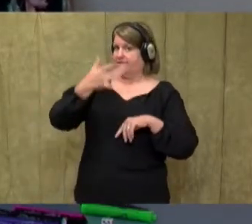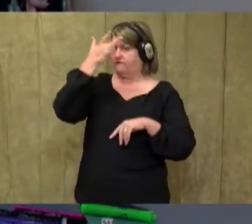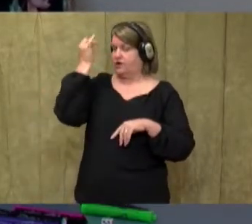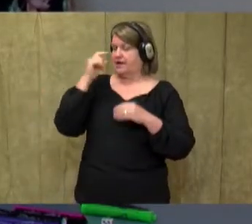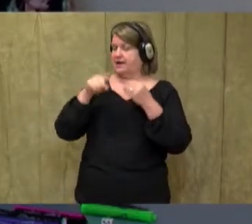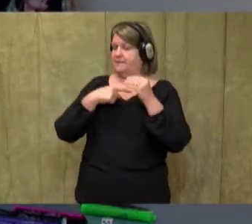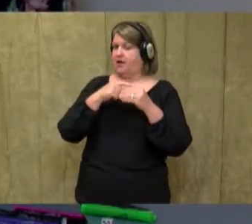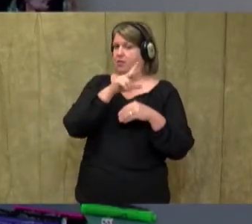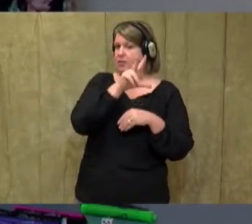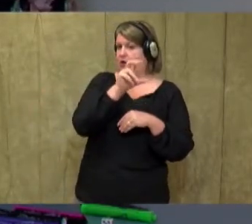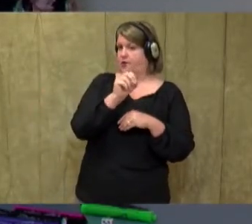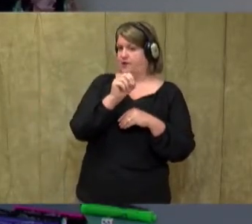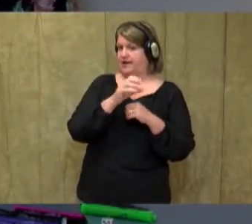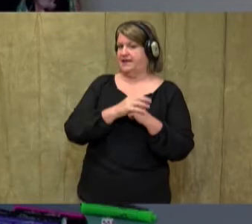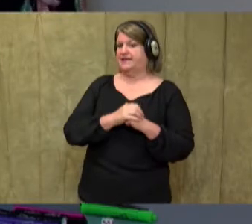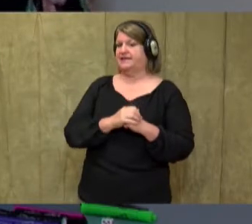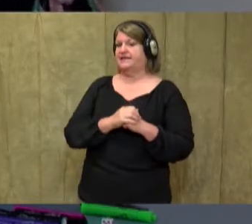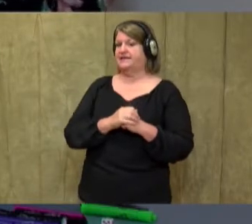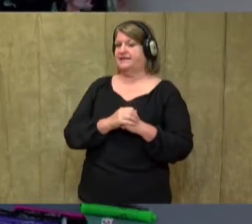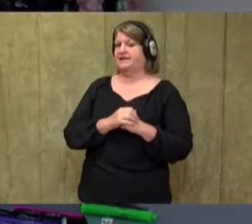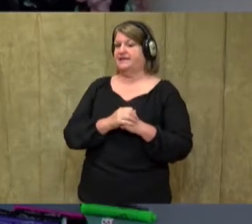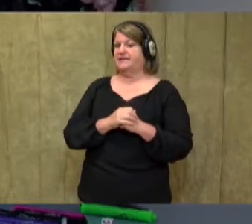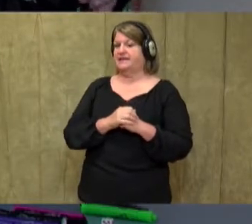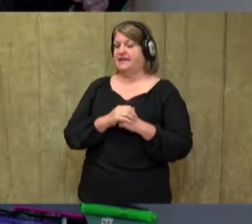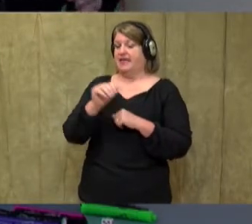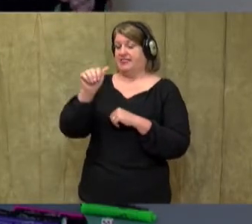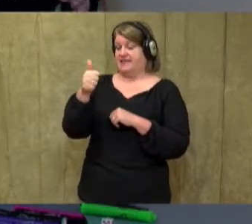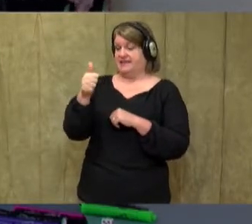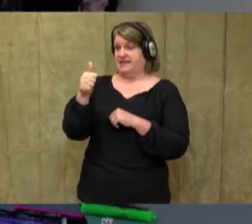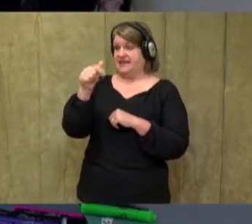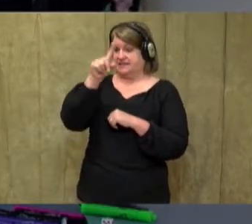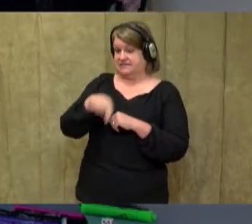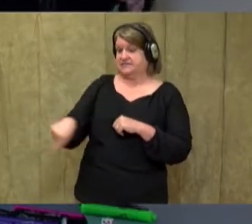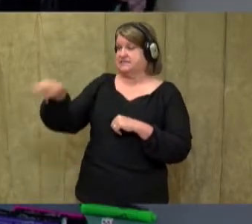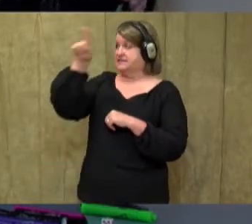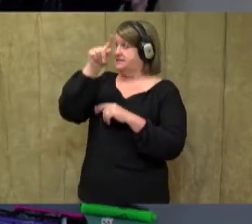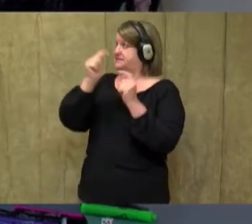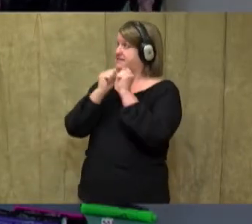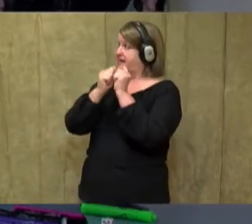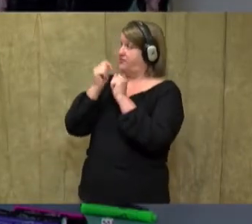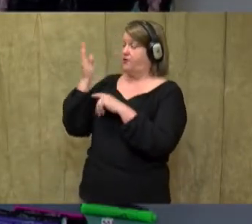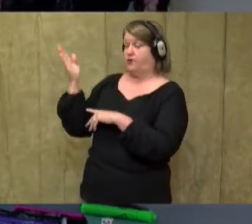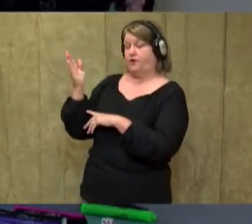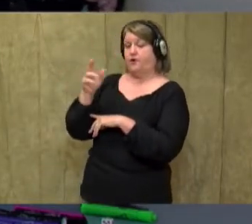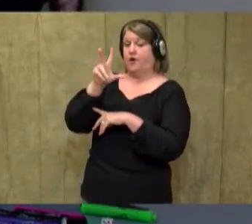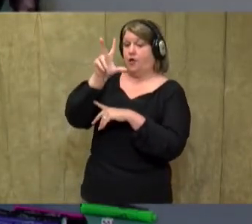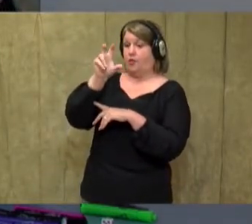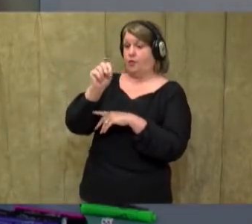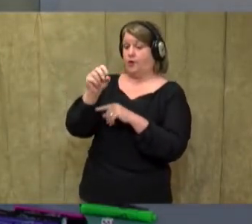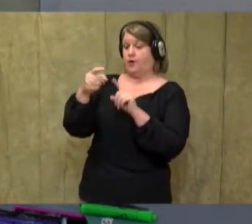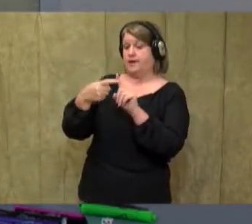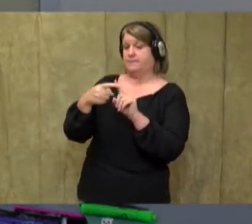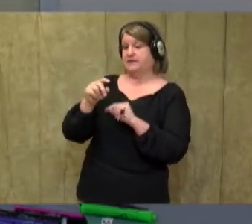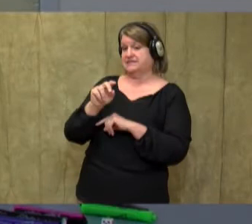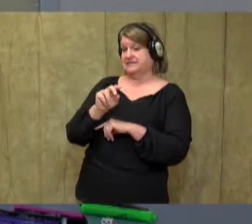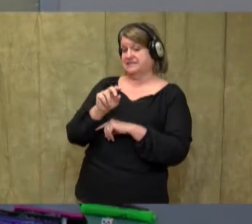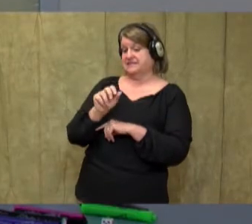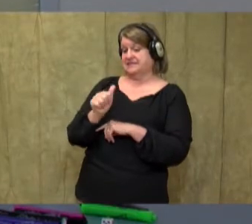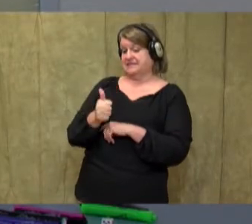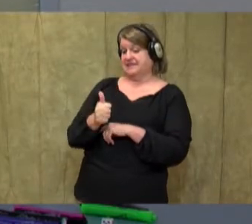30. We'll put our 10s together. 30 plus 10 gives us